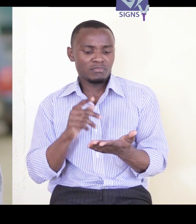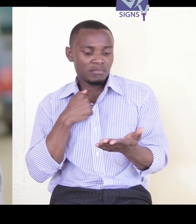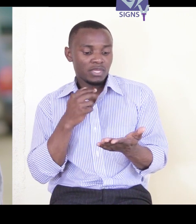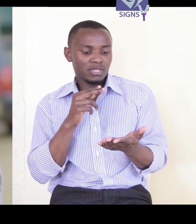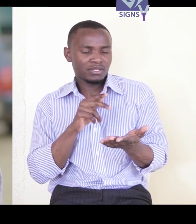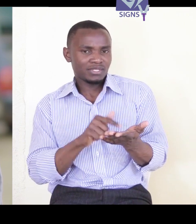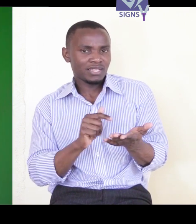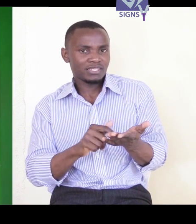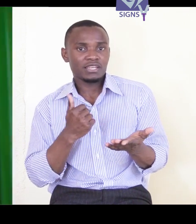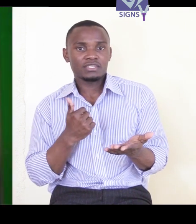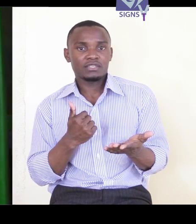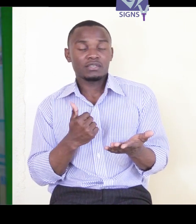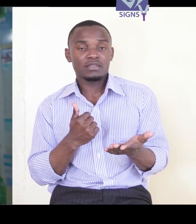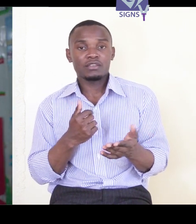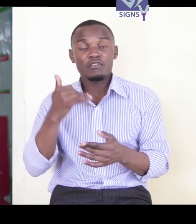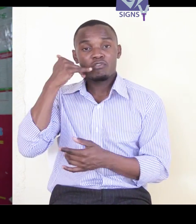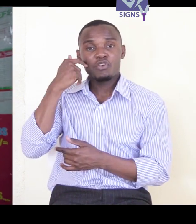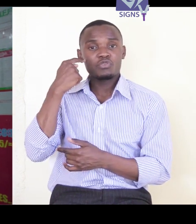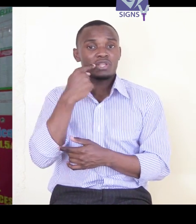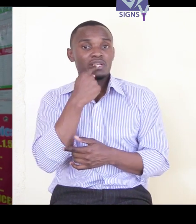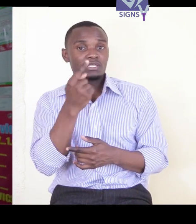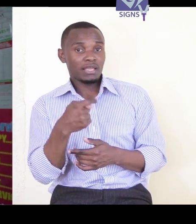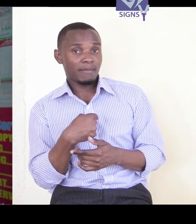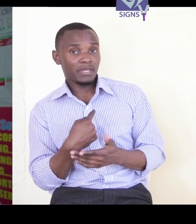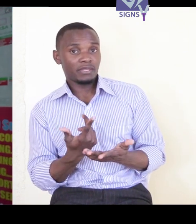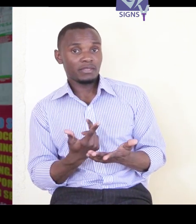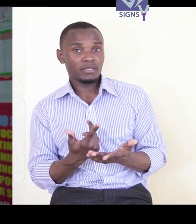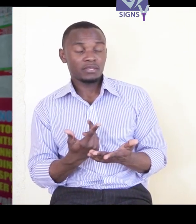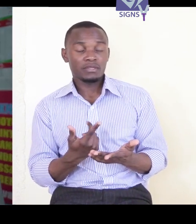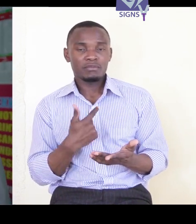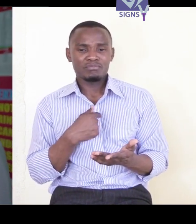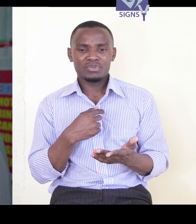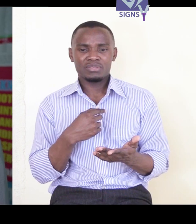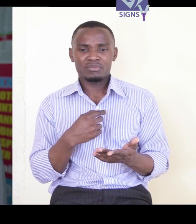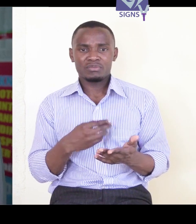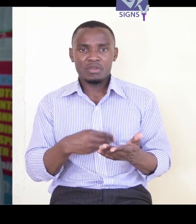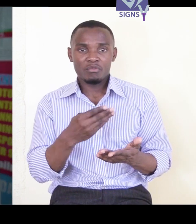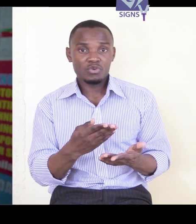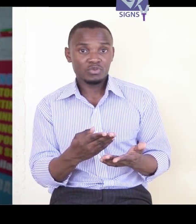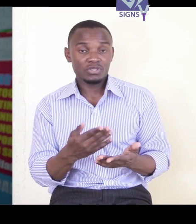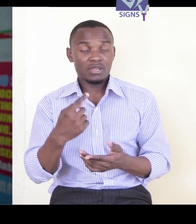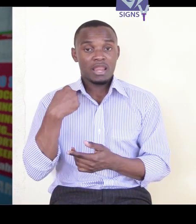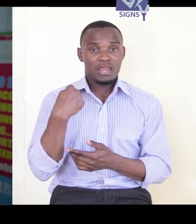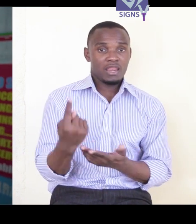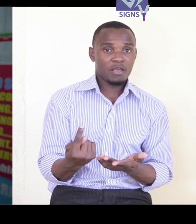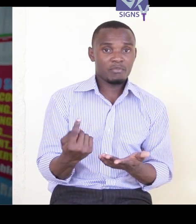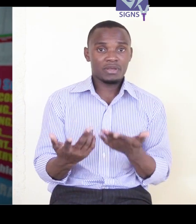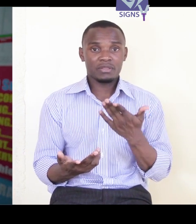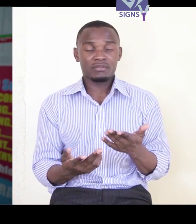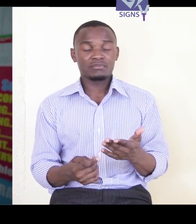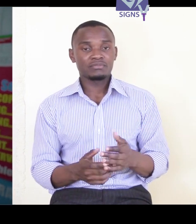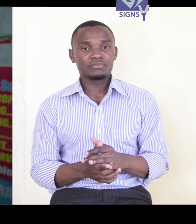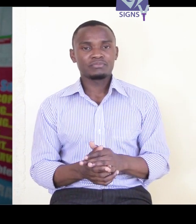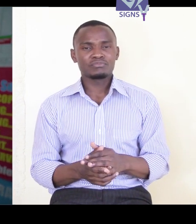phone will tell me that is Safaricom, that is M-Pesa. So I go to send money. You see, I enter the phone number,